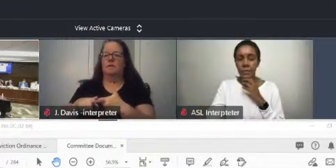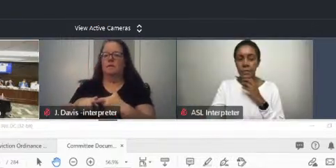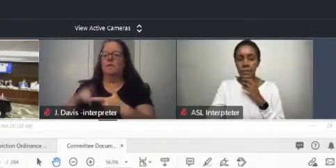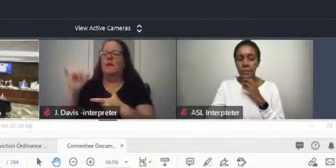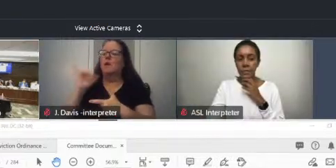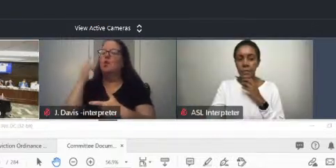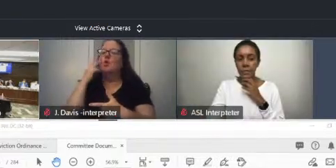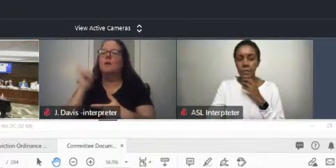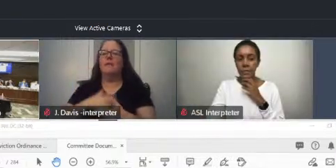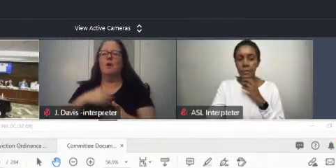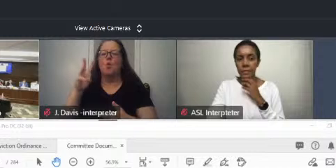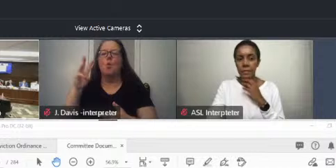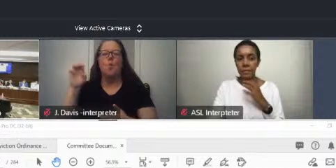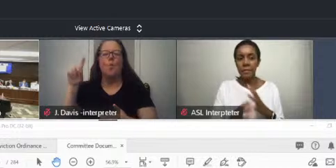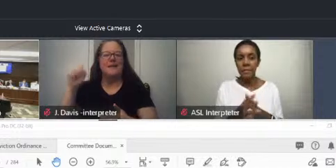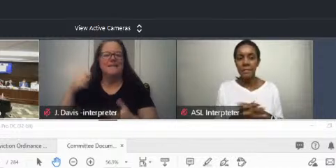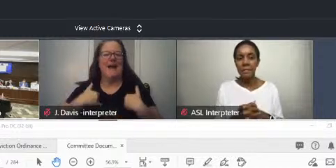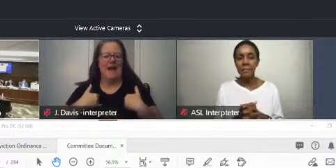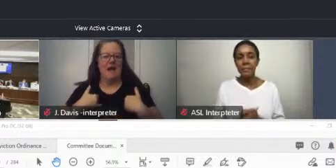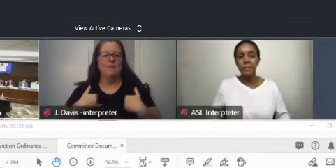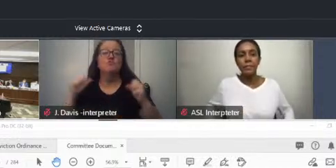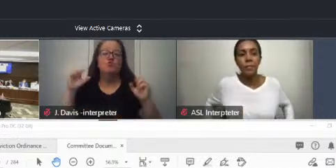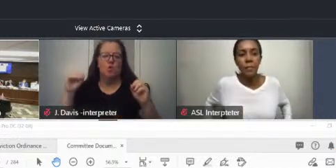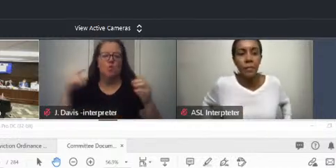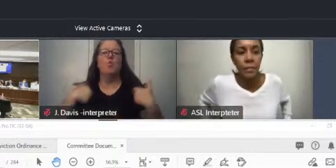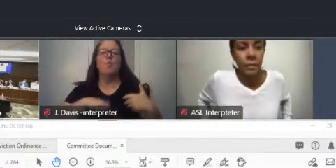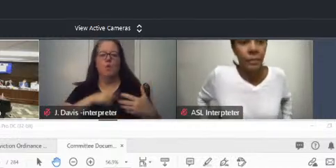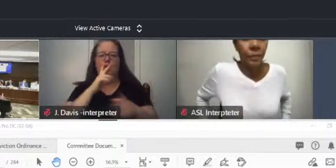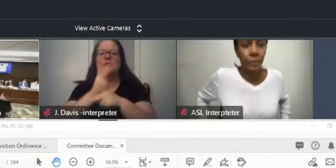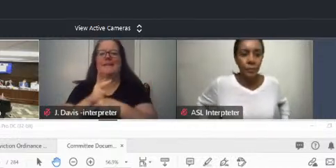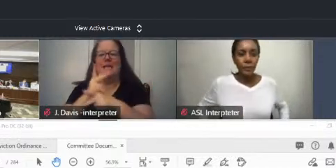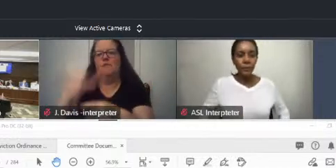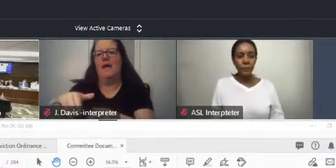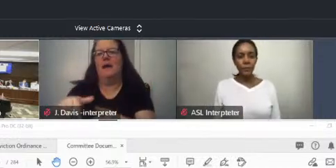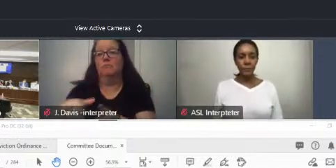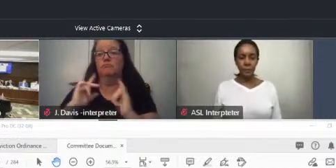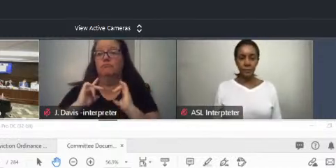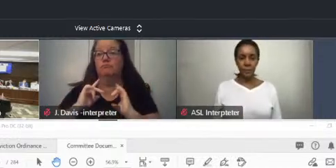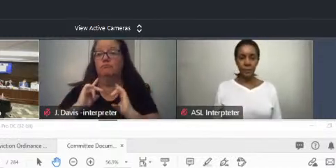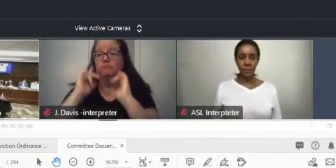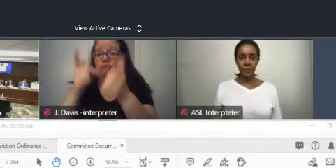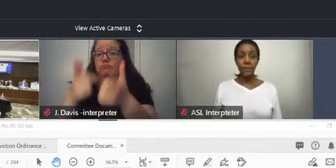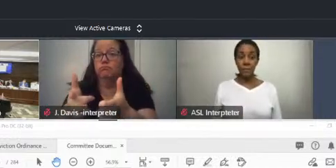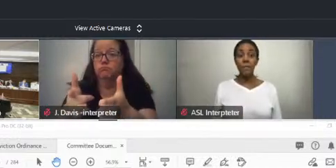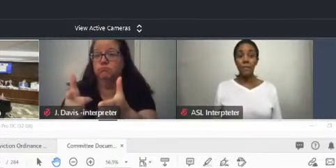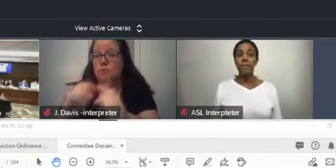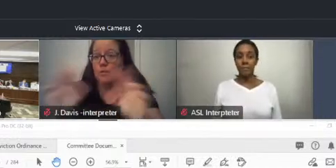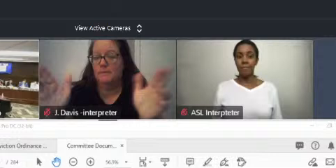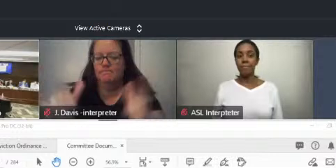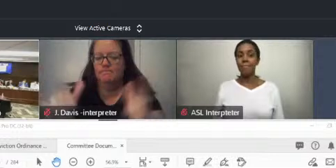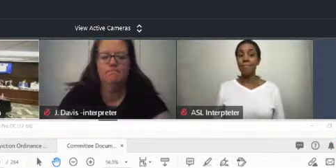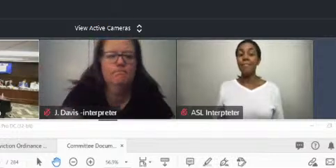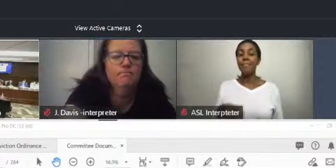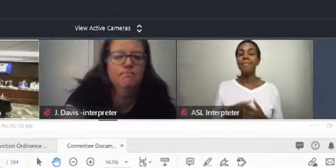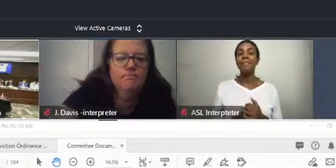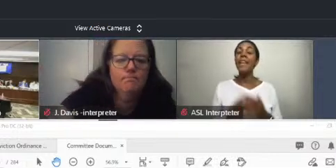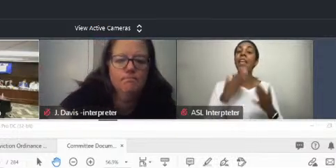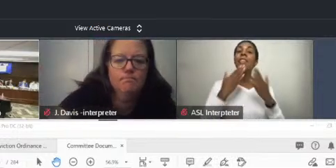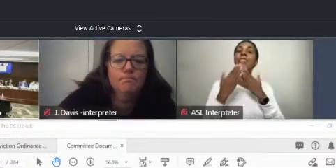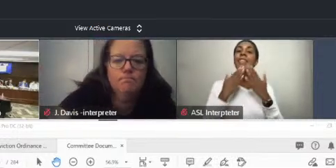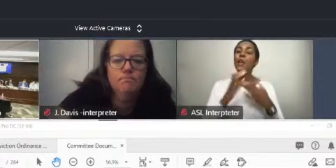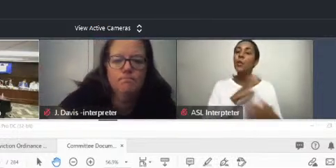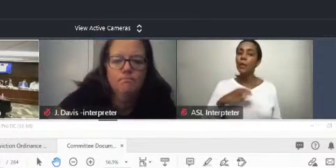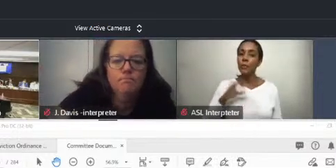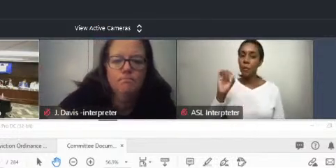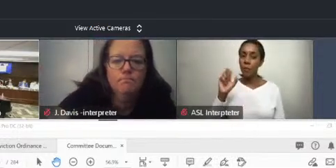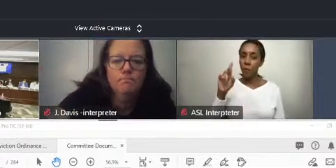got over there. So we're going to take care of that issue, the rest of it. So I'm good with it. Thank you, Councilman